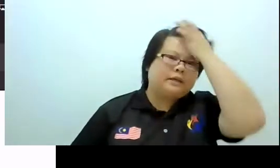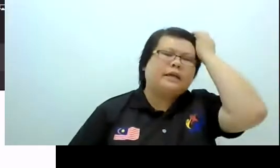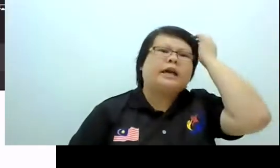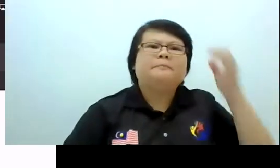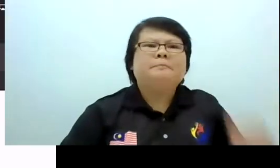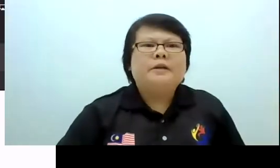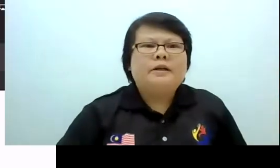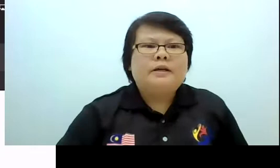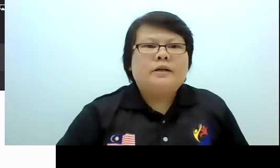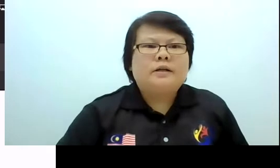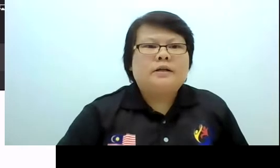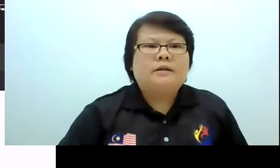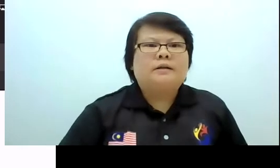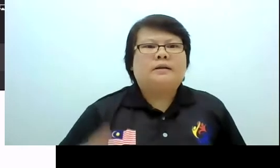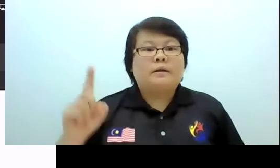Okay.